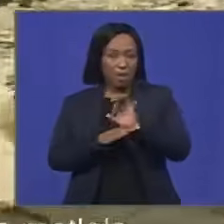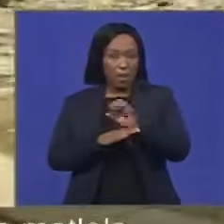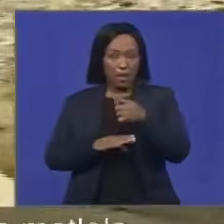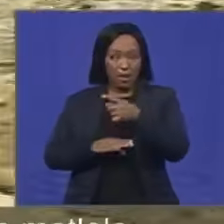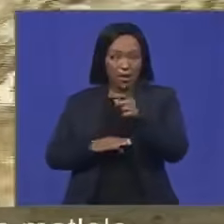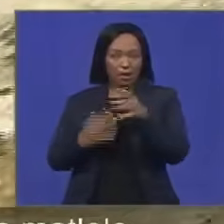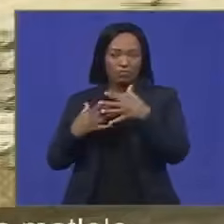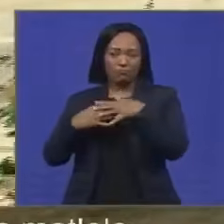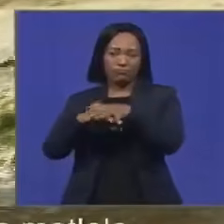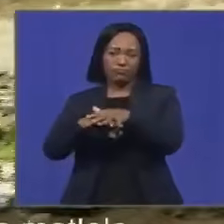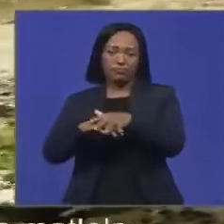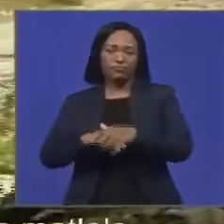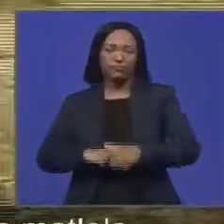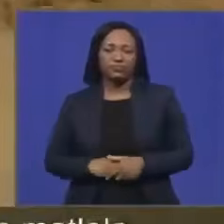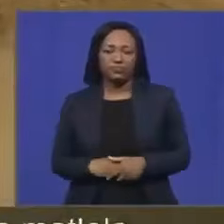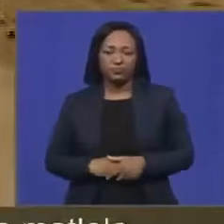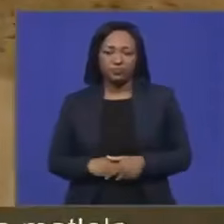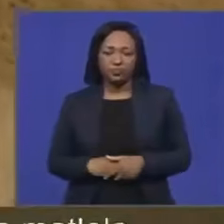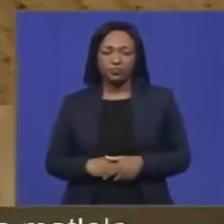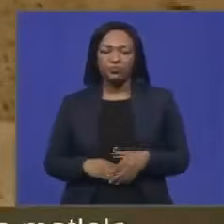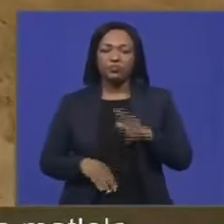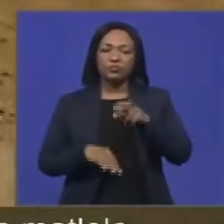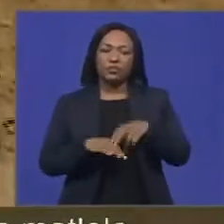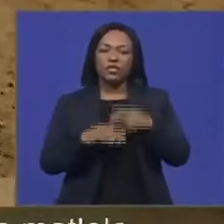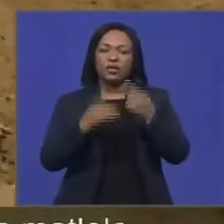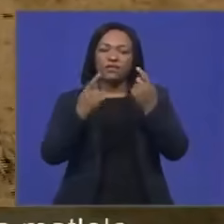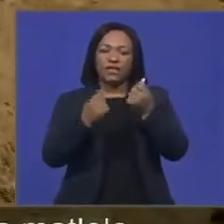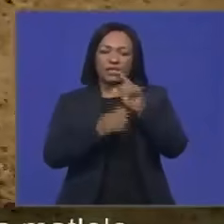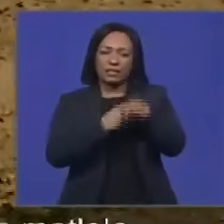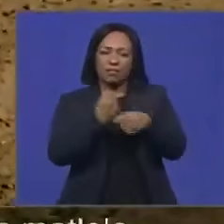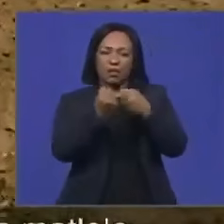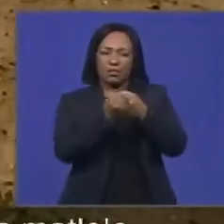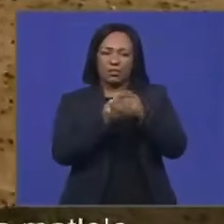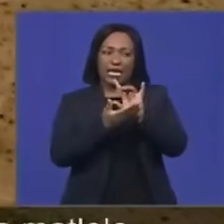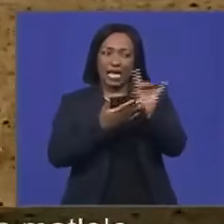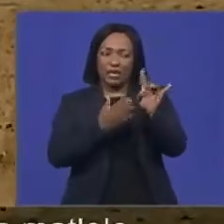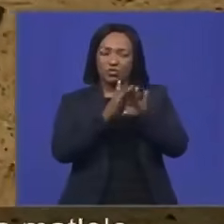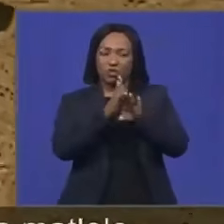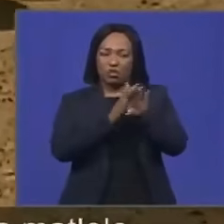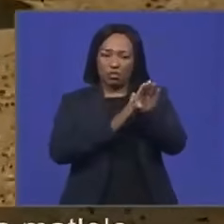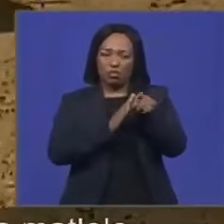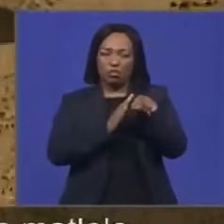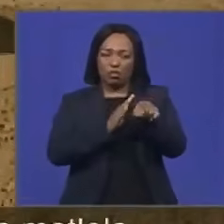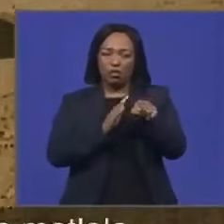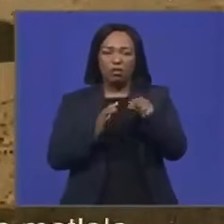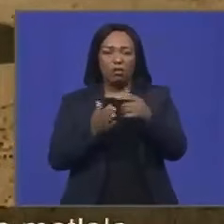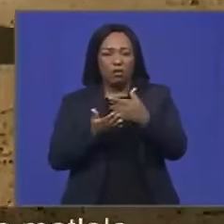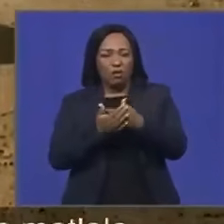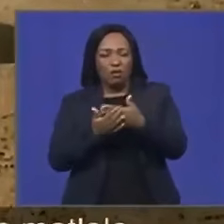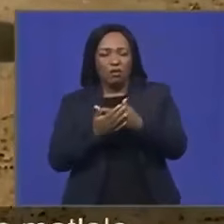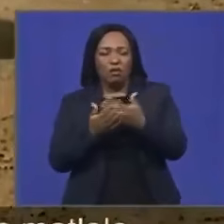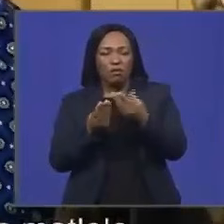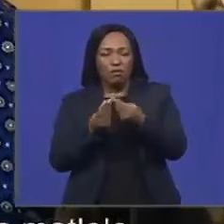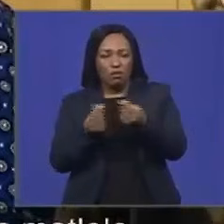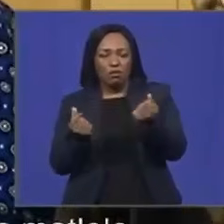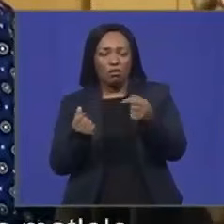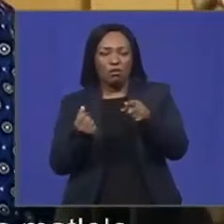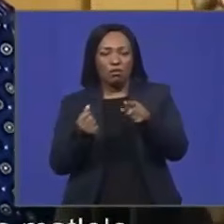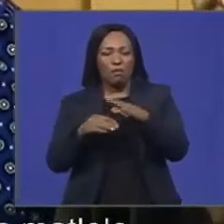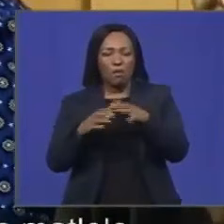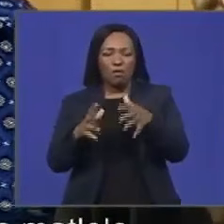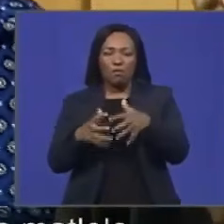Without sufficient financial support and improved cash flow, our ability to maintain, rehabilitate, and